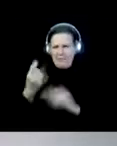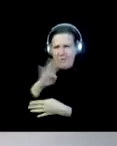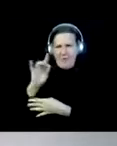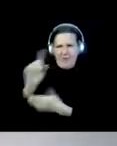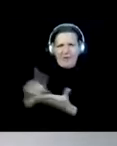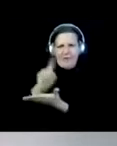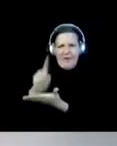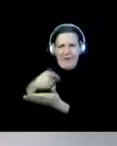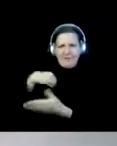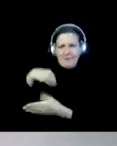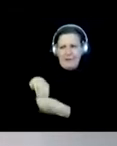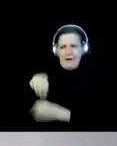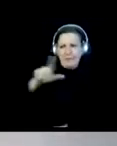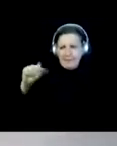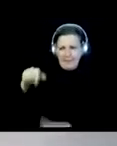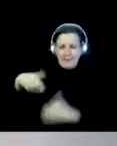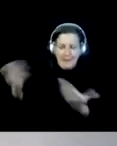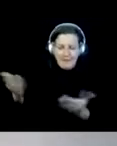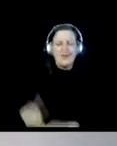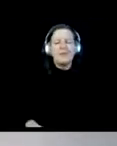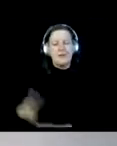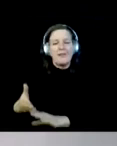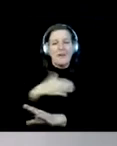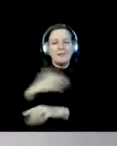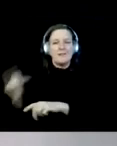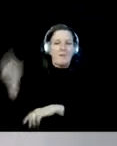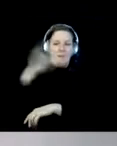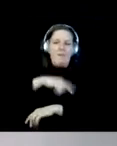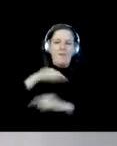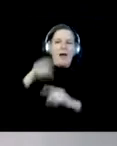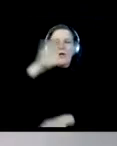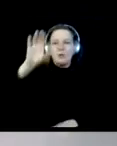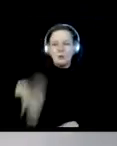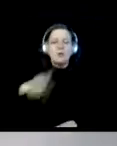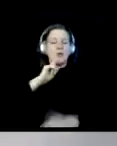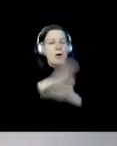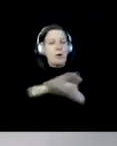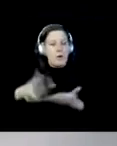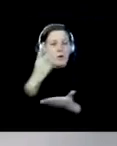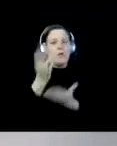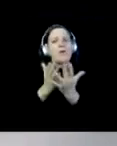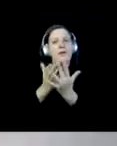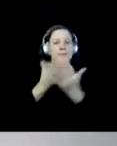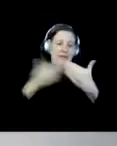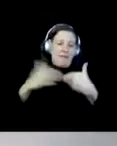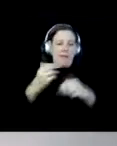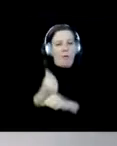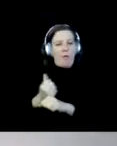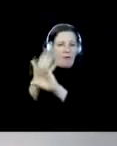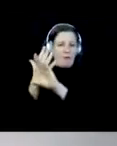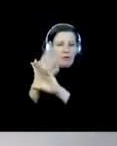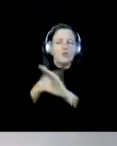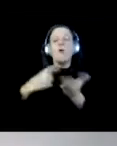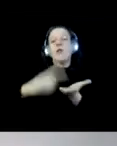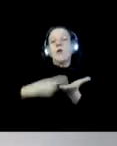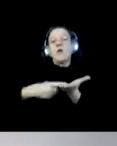Los Angeles before heading to Chicago, so it's really nice to see you, albeit in a virtual format, to talk about the